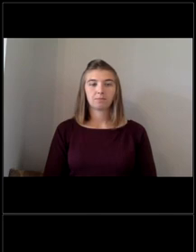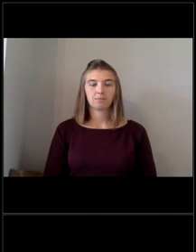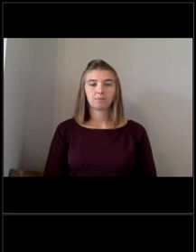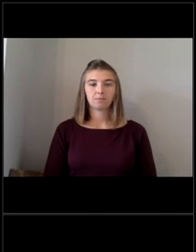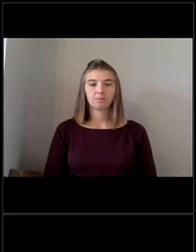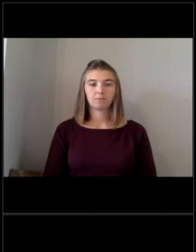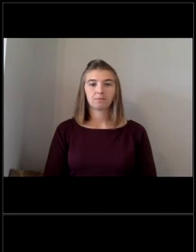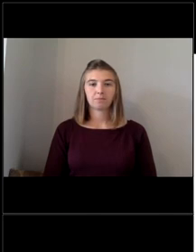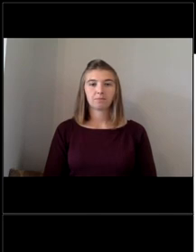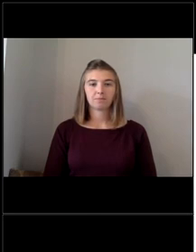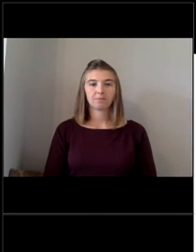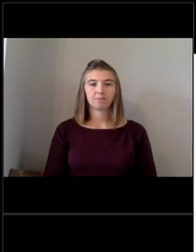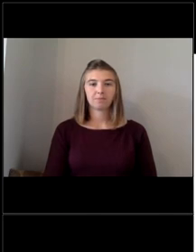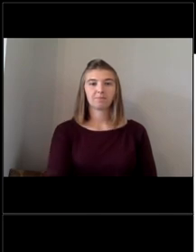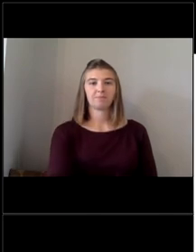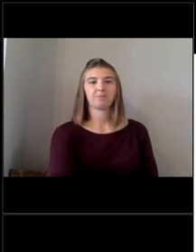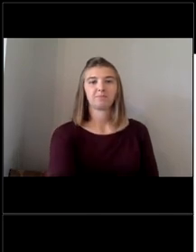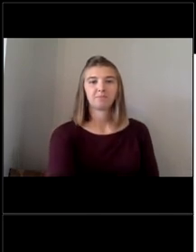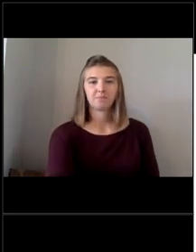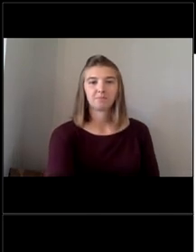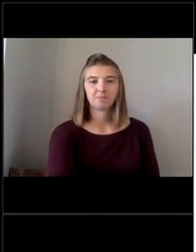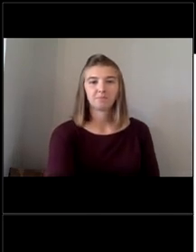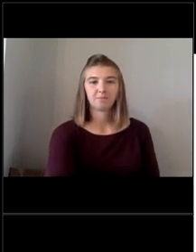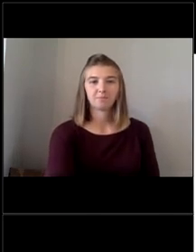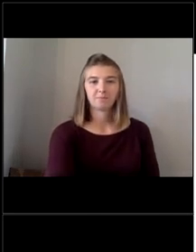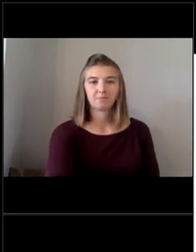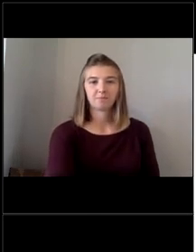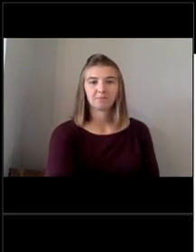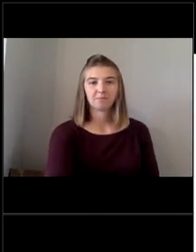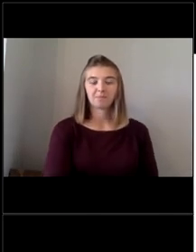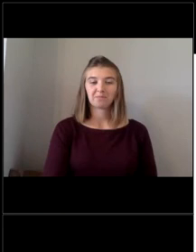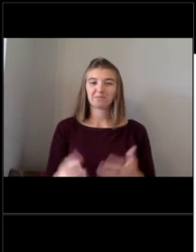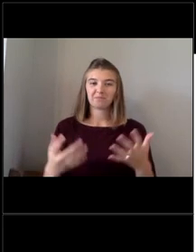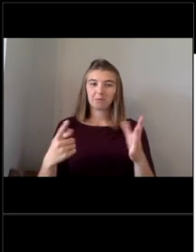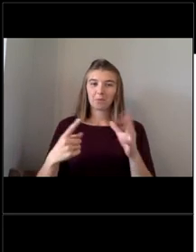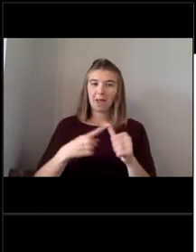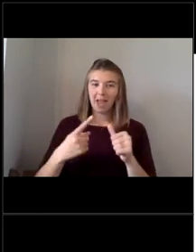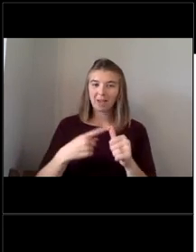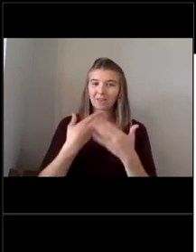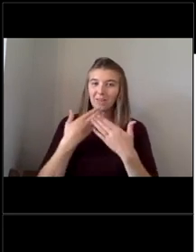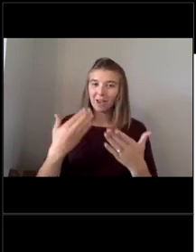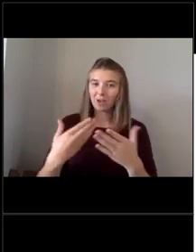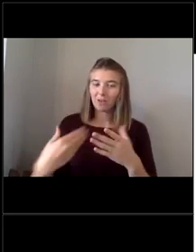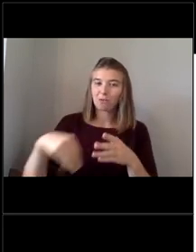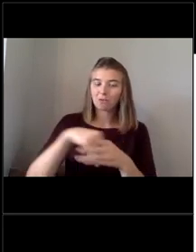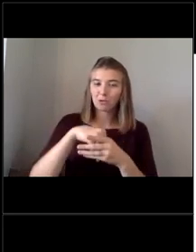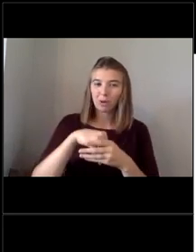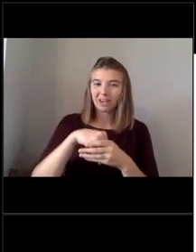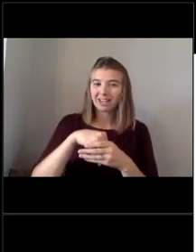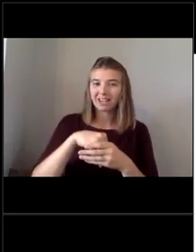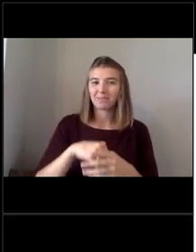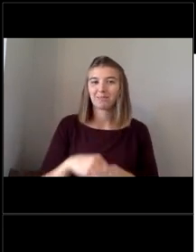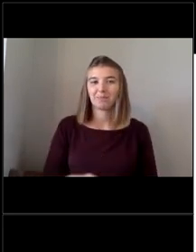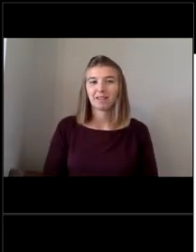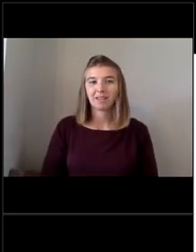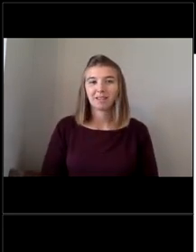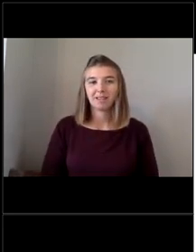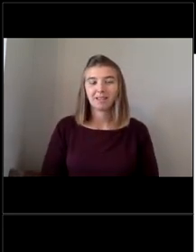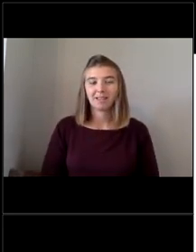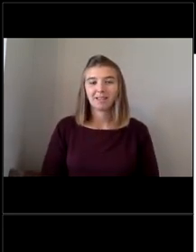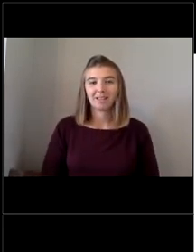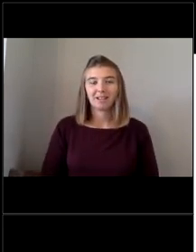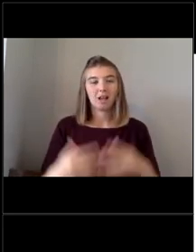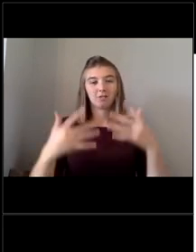Let's hide that again. So Aaron, thank you ever so much for joining us. Those are different